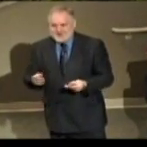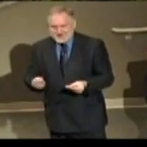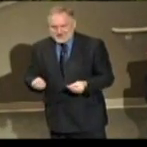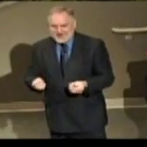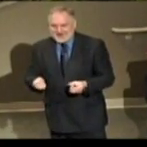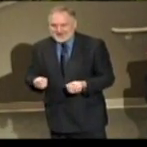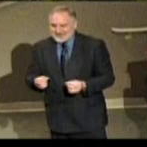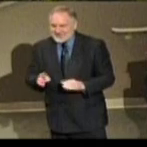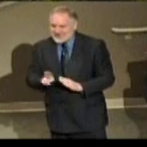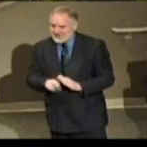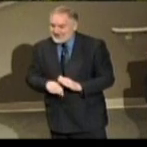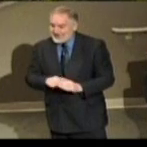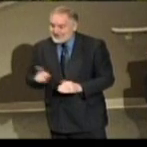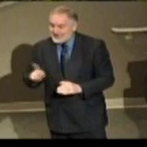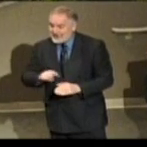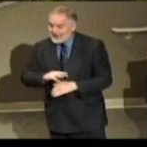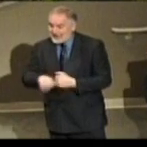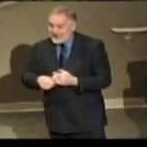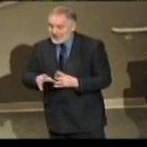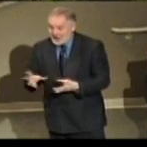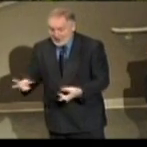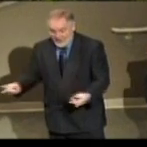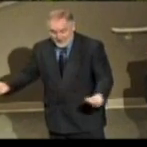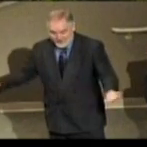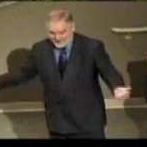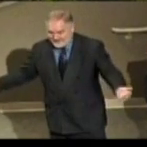gentleness, where did all that go?